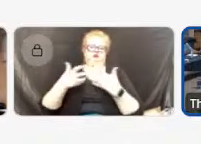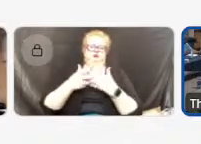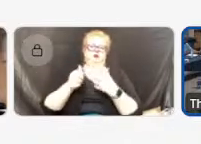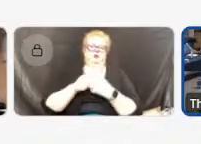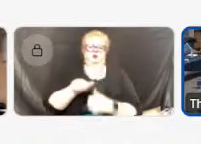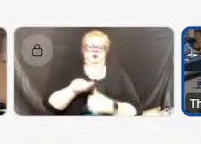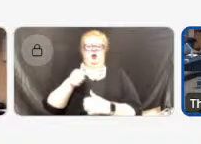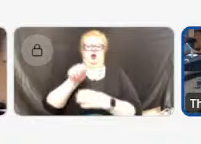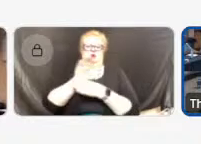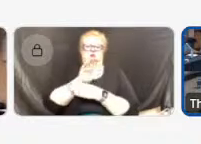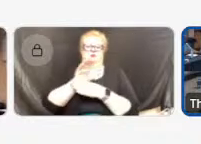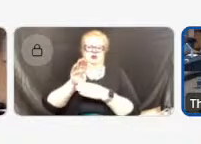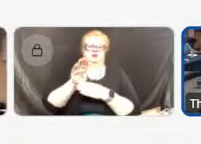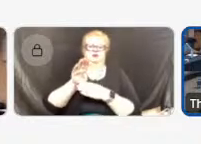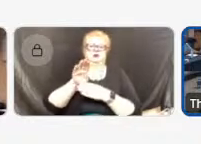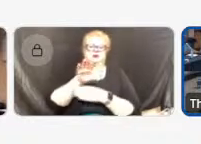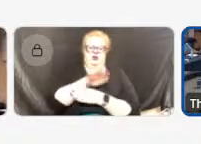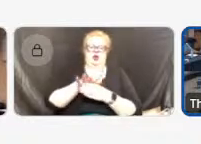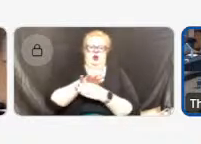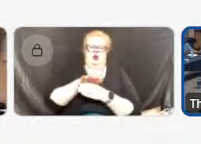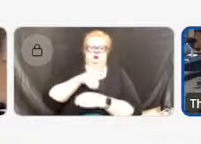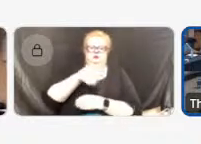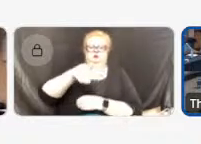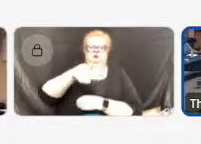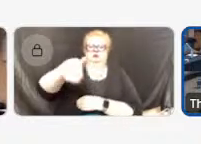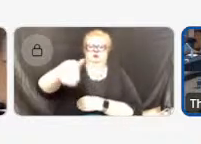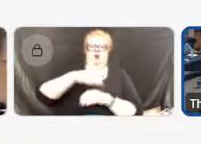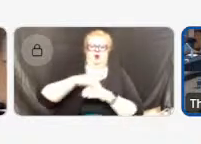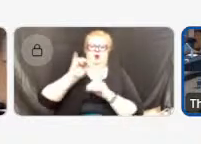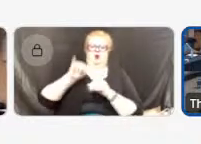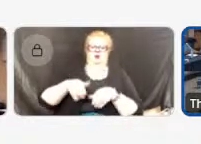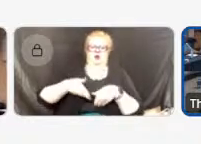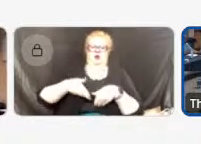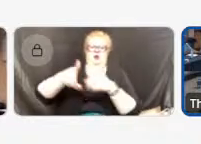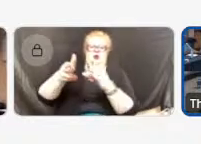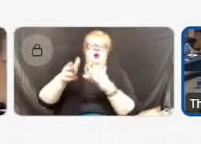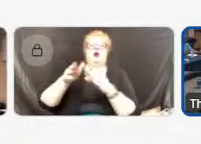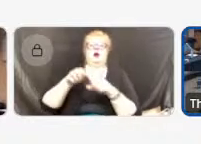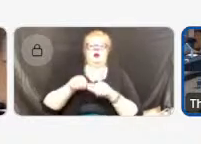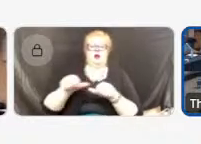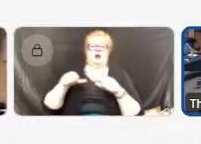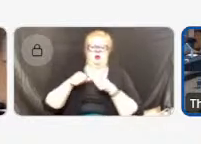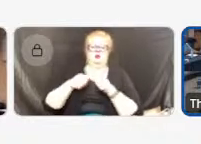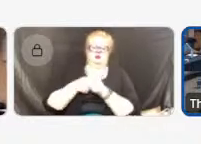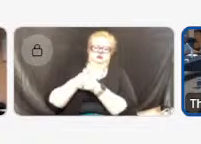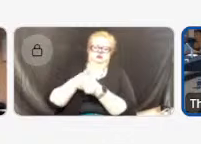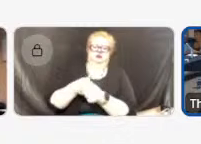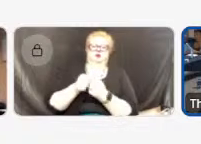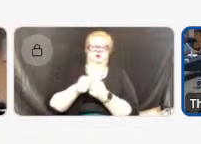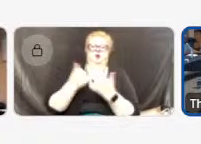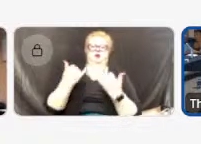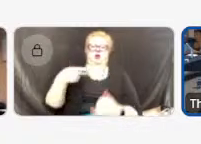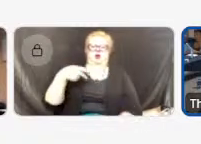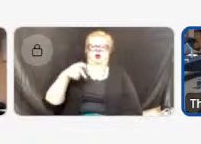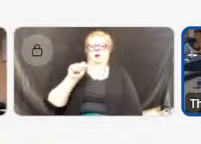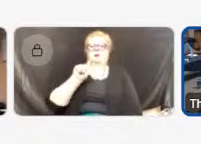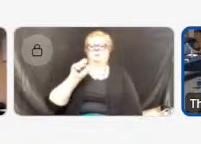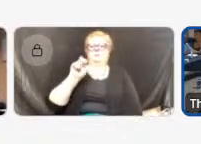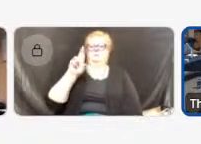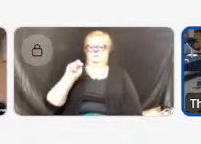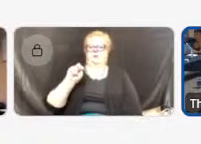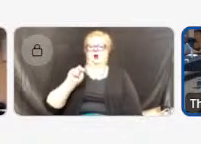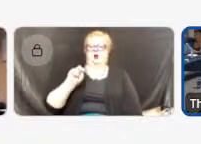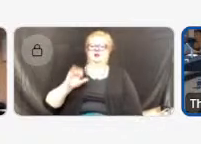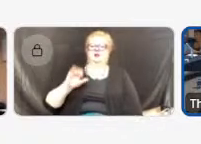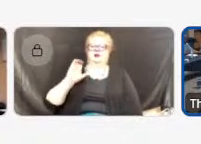zonings on adjacent properties and will represent a continuation of the existing zoning pattern. Staff believes the proposed C1 zoning will